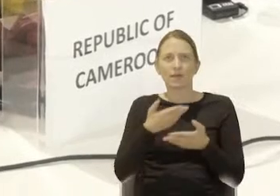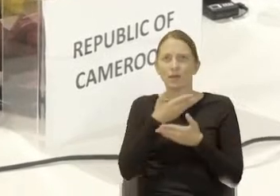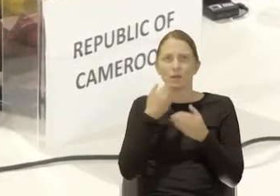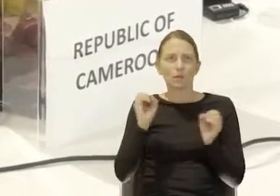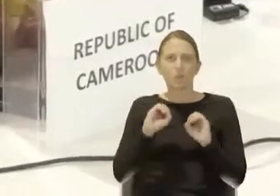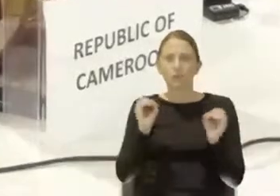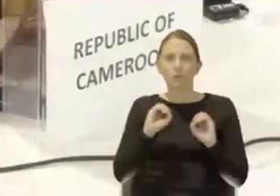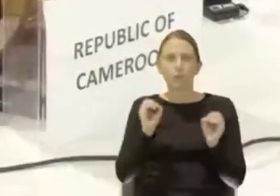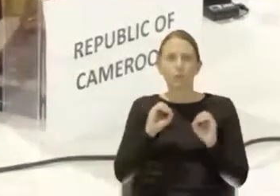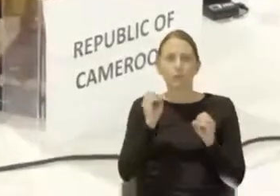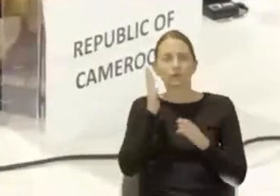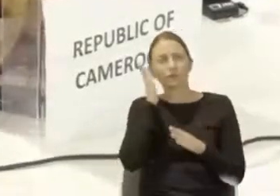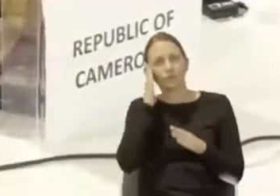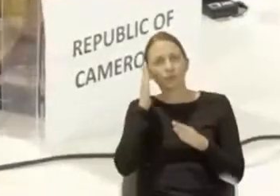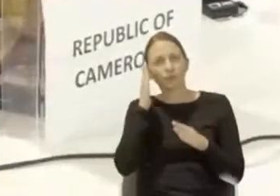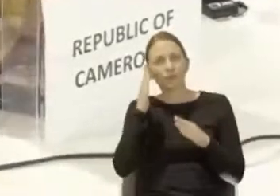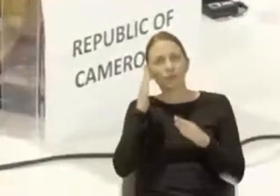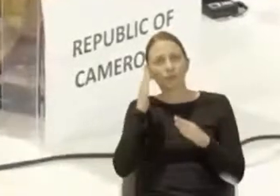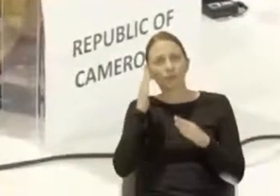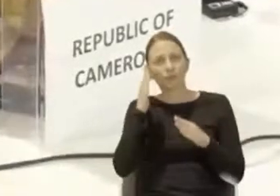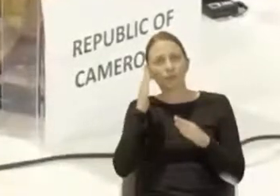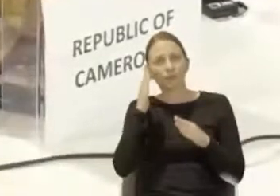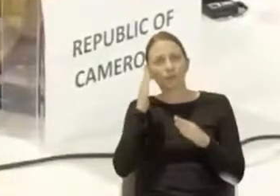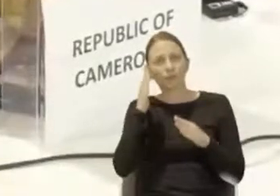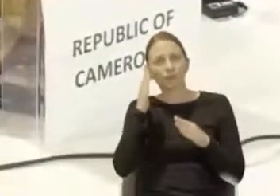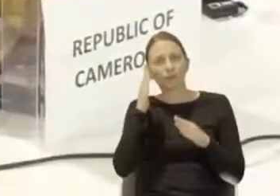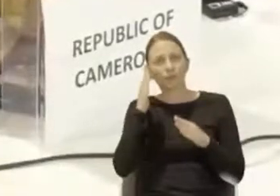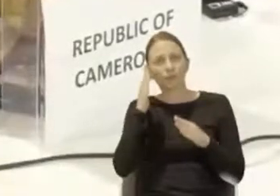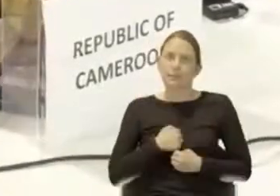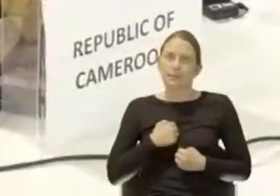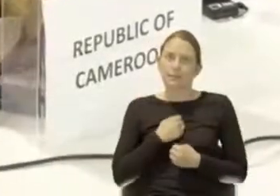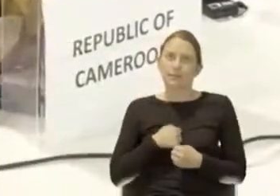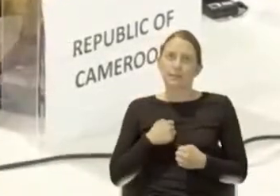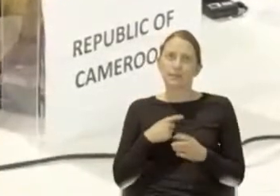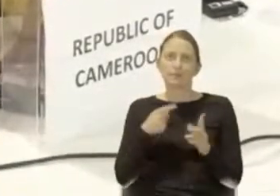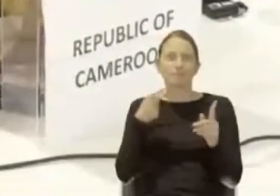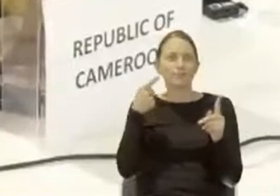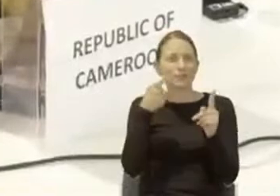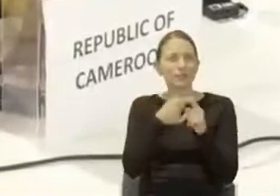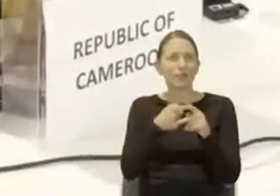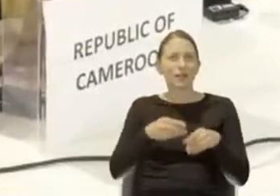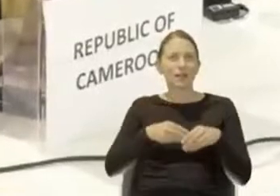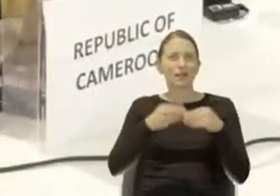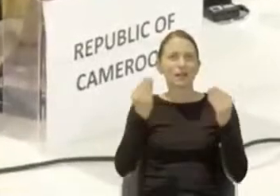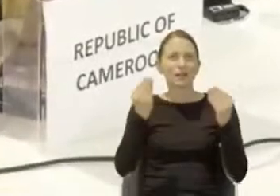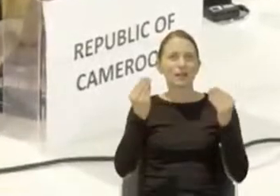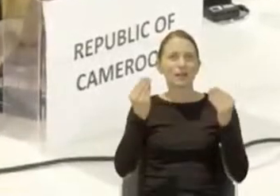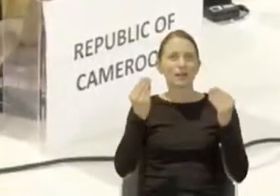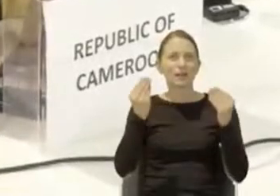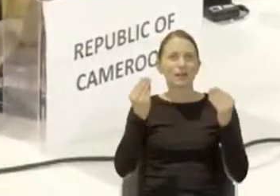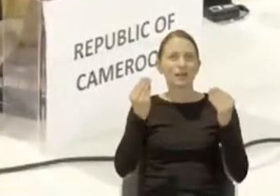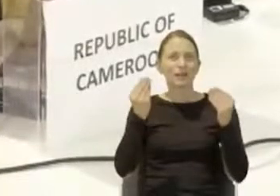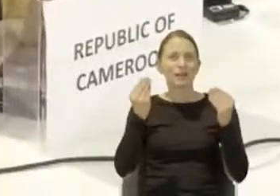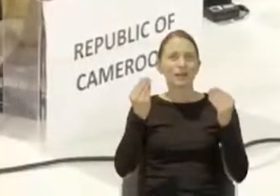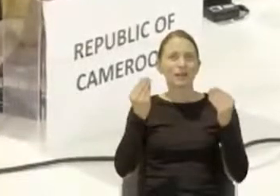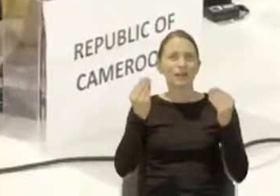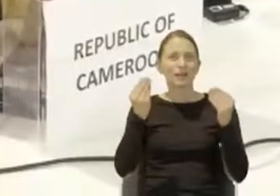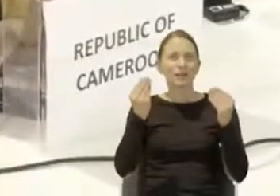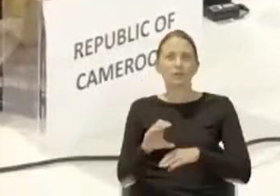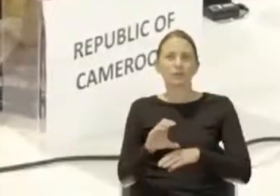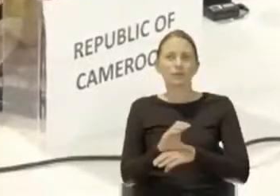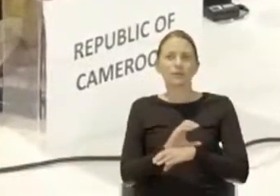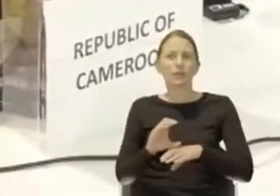no shelter. We only have 100,000 new flats that we can offer. Therefore,